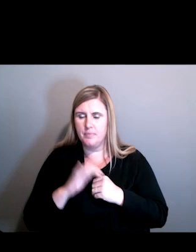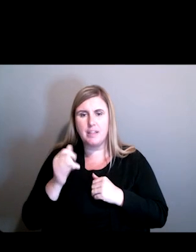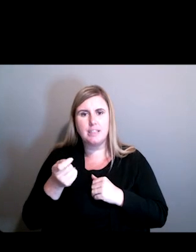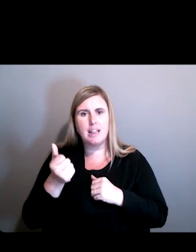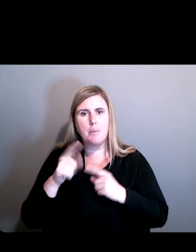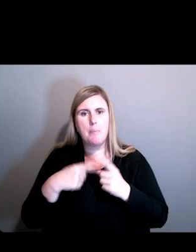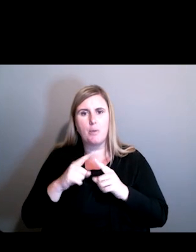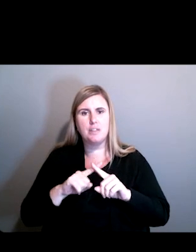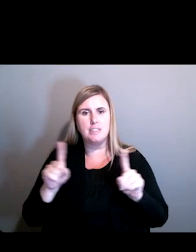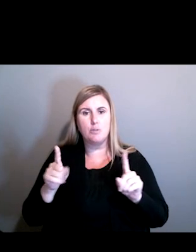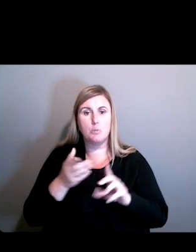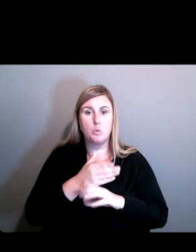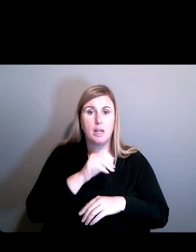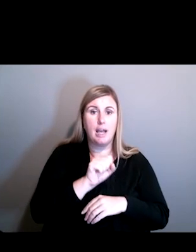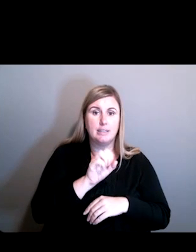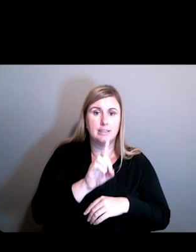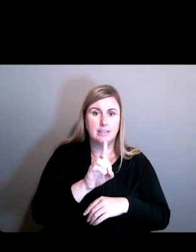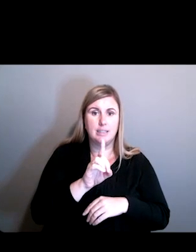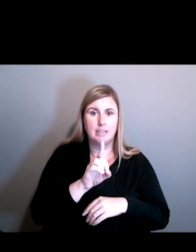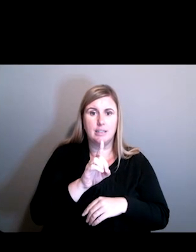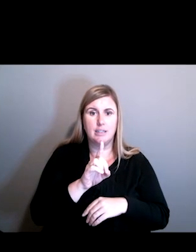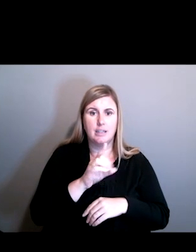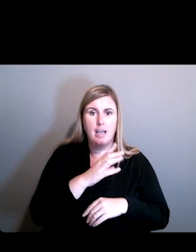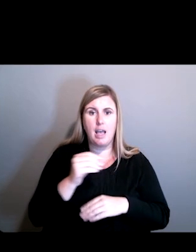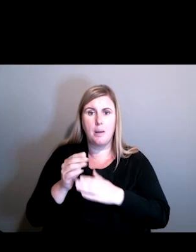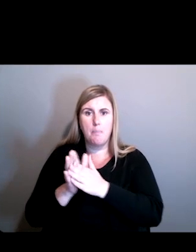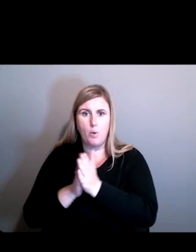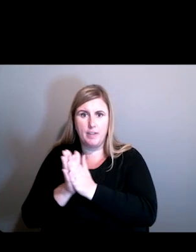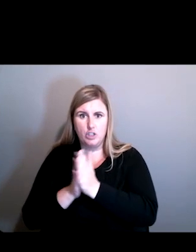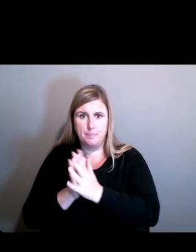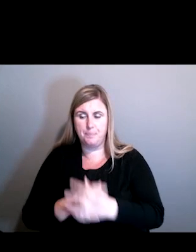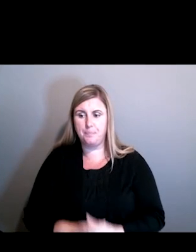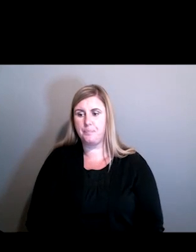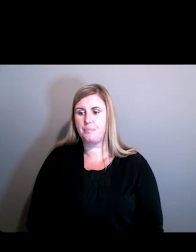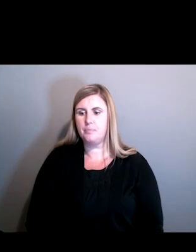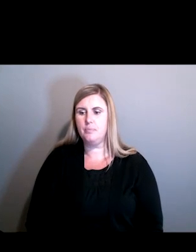a little bit about the difference between SDs and motivation.